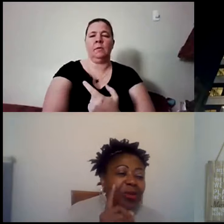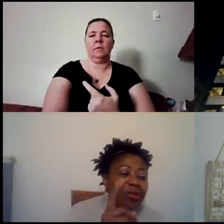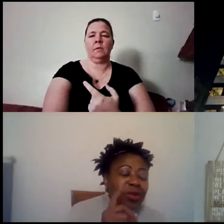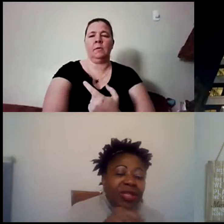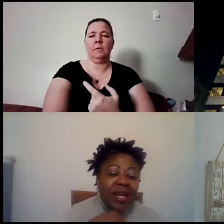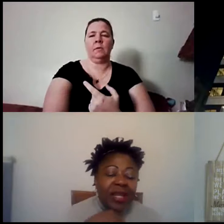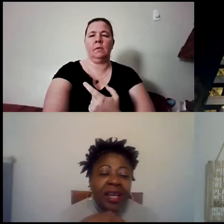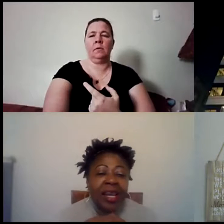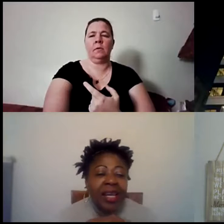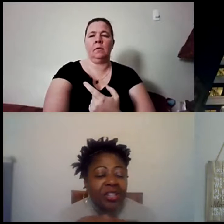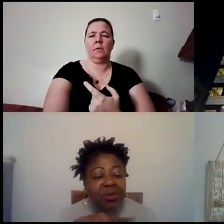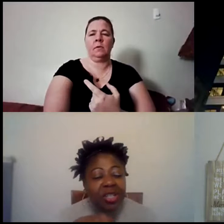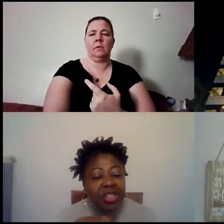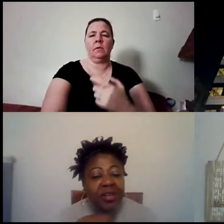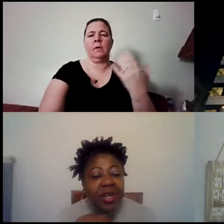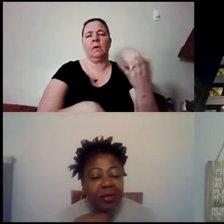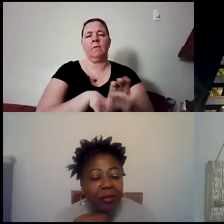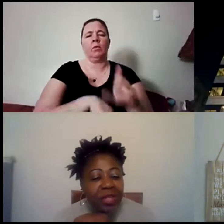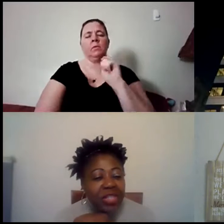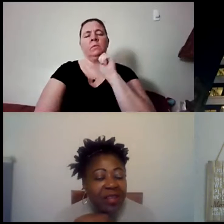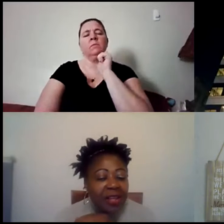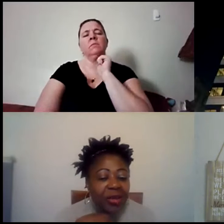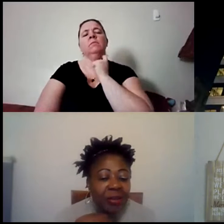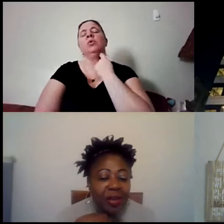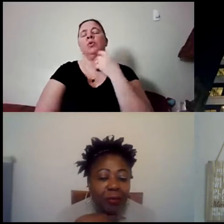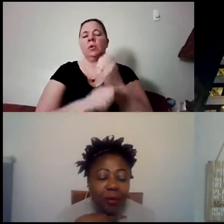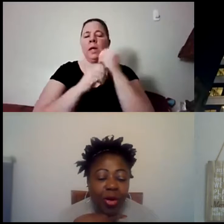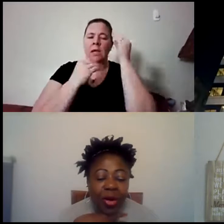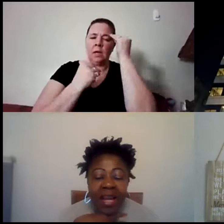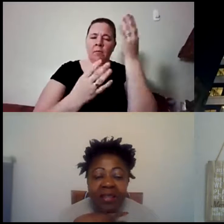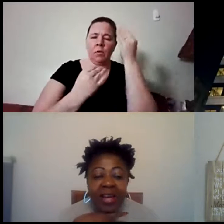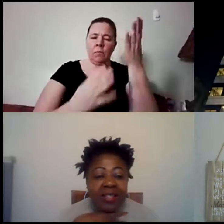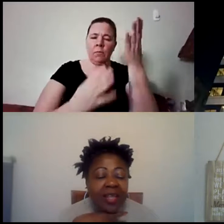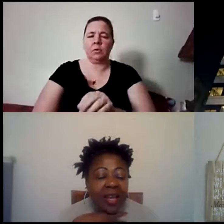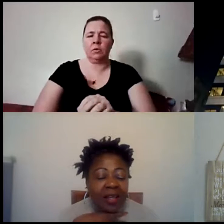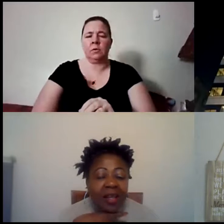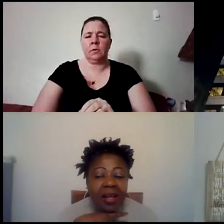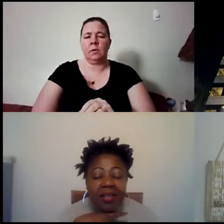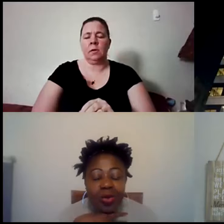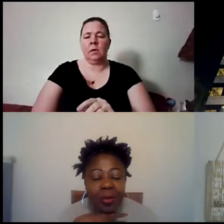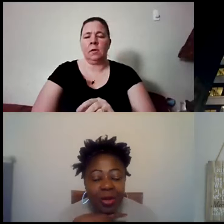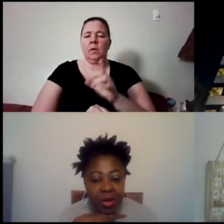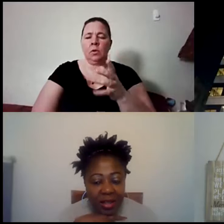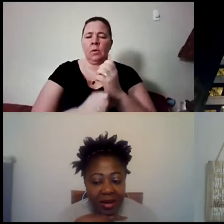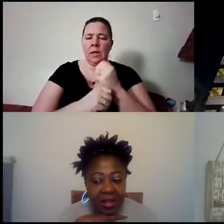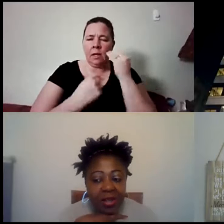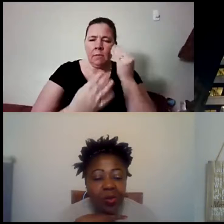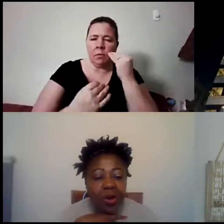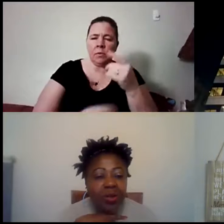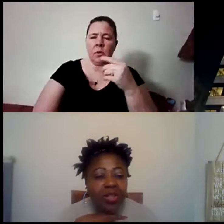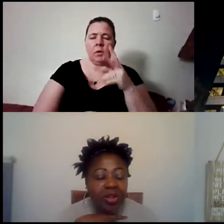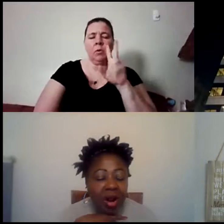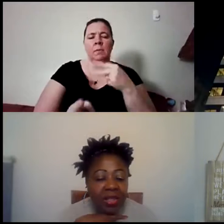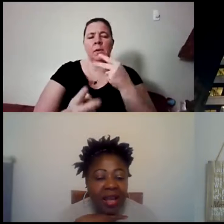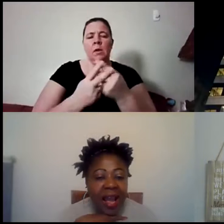be force muted, right? Just to make sure that you get information that you came here for. That said, this webinar is going to be locked when